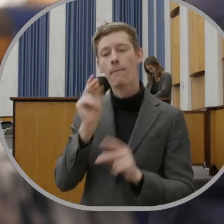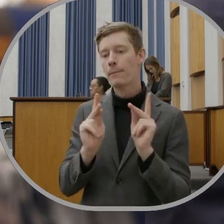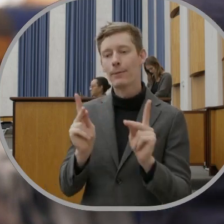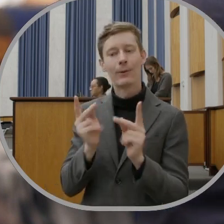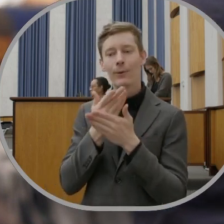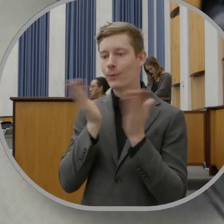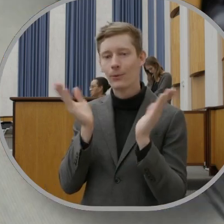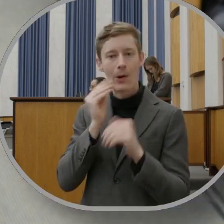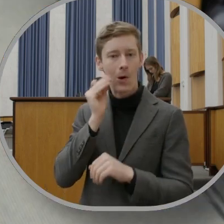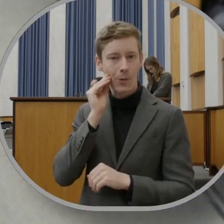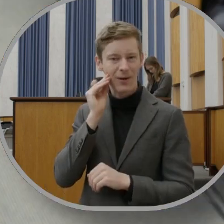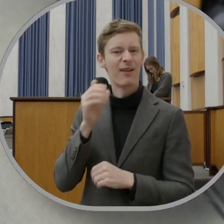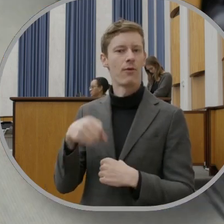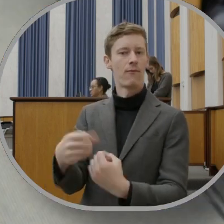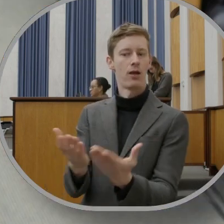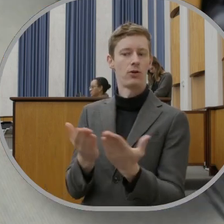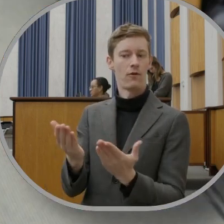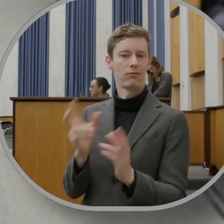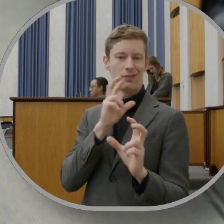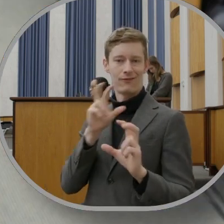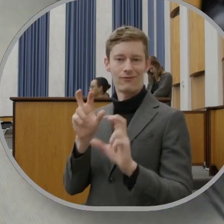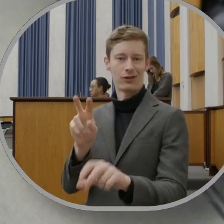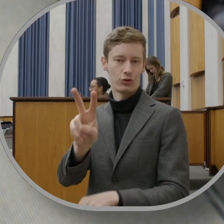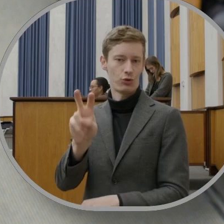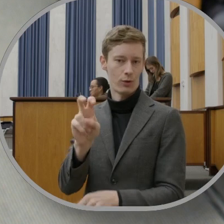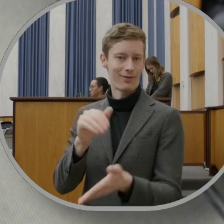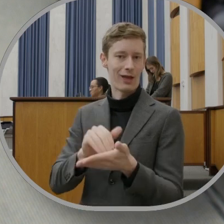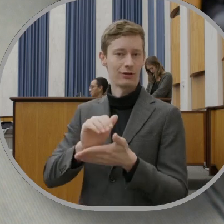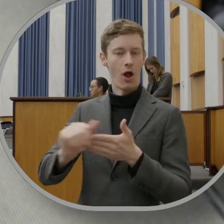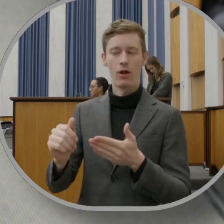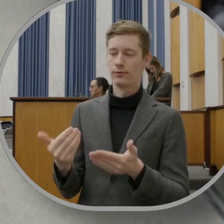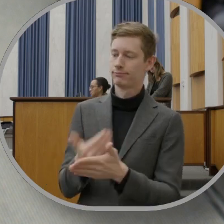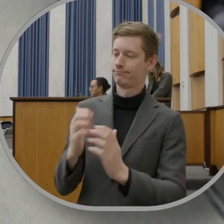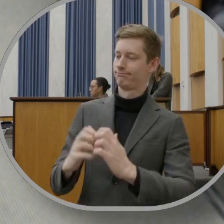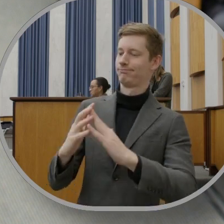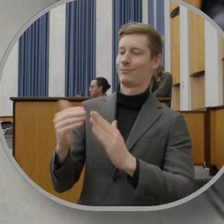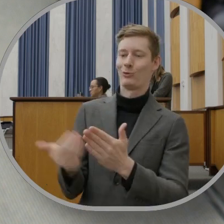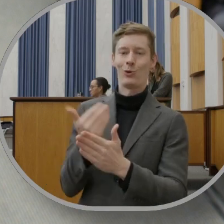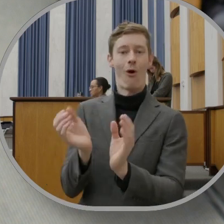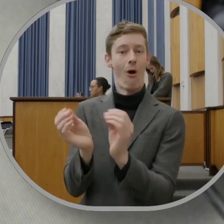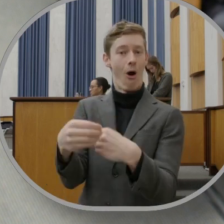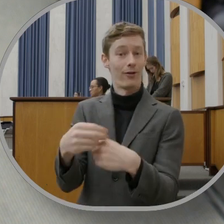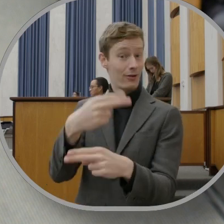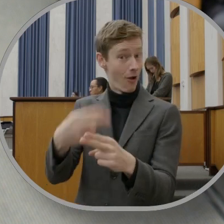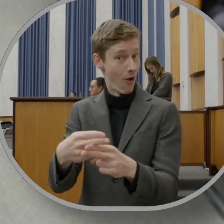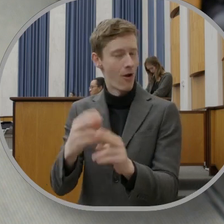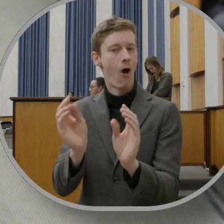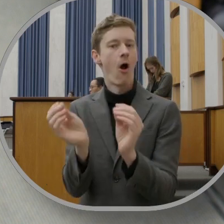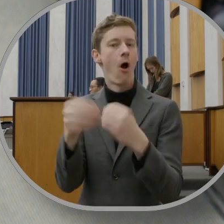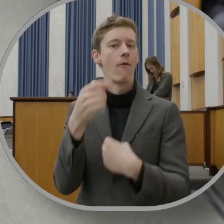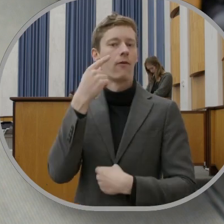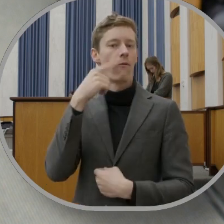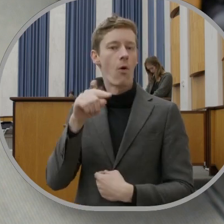dedicating $200,000 to a new Office of Homeless Services with a fully dedicated team to support